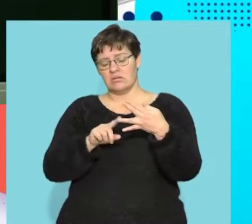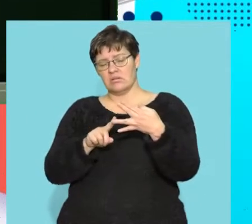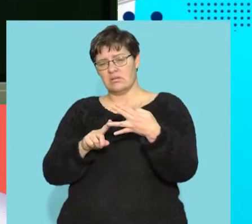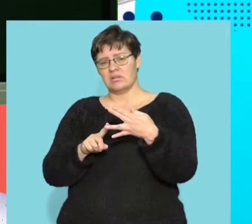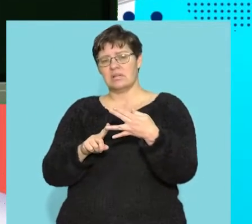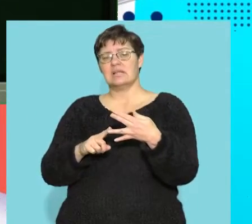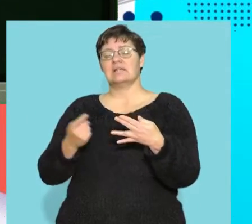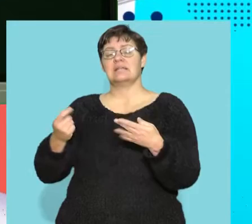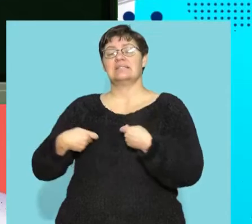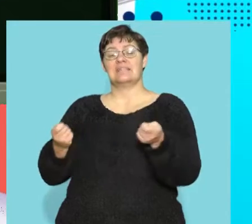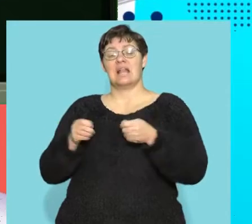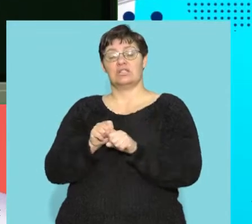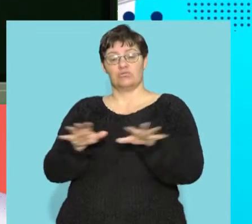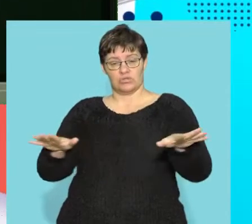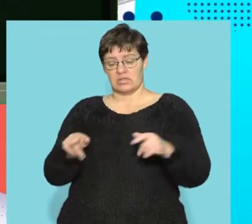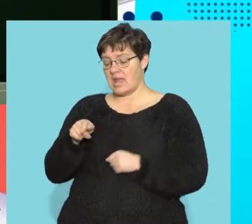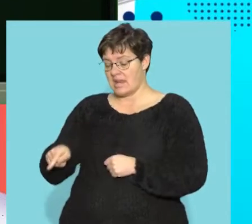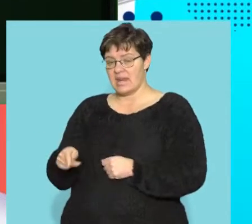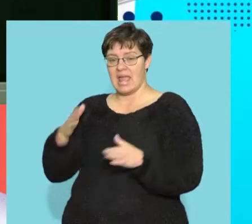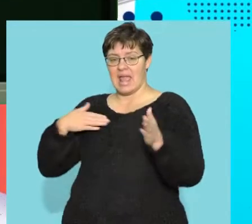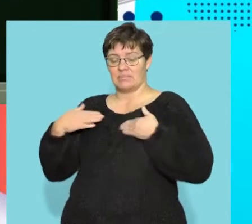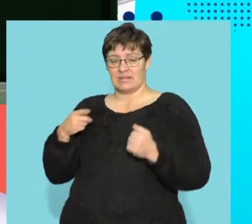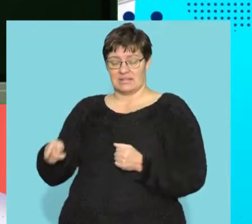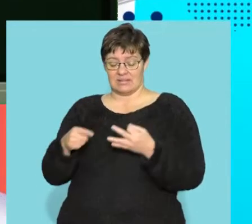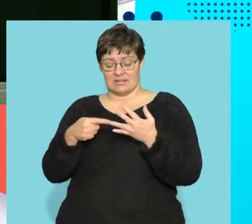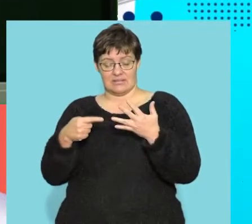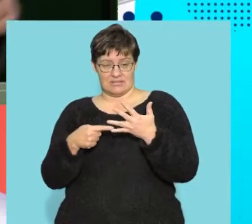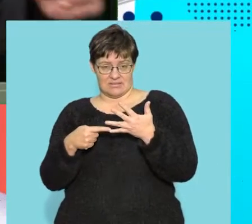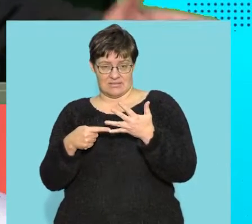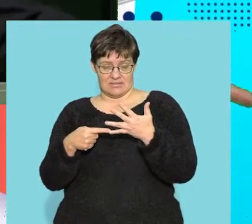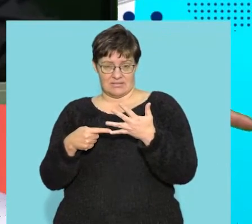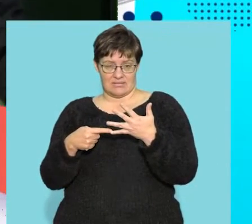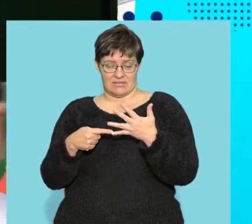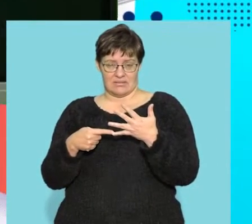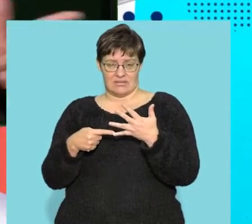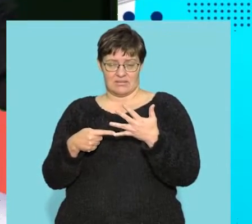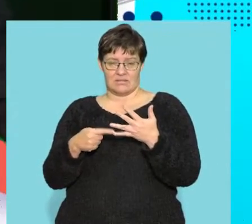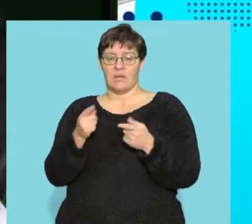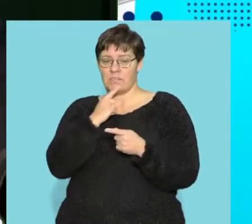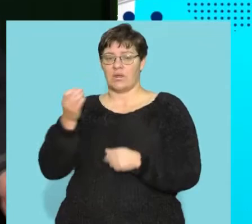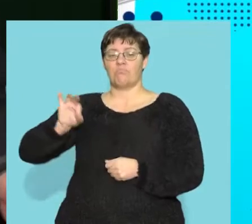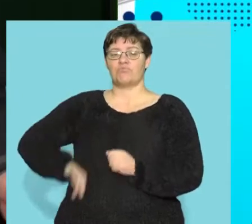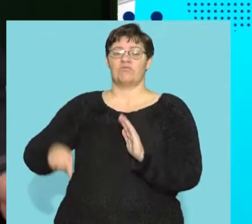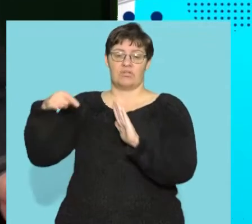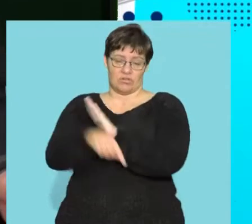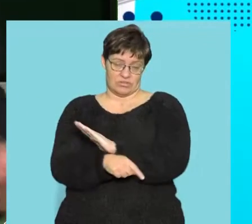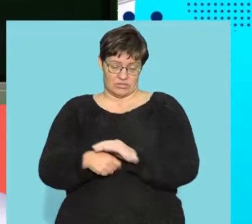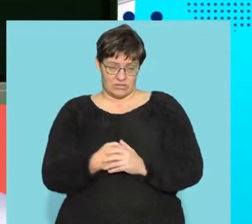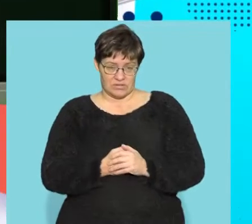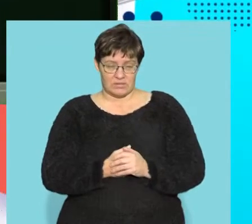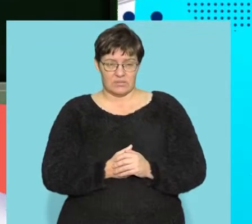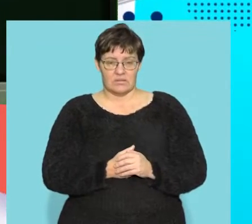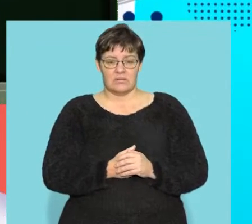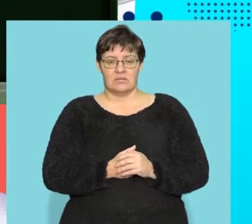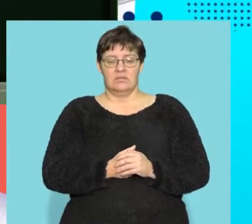got your selling and distribution and your admin cost. Those deal with the profit and loss.